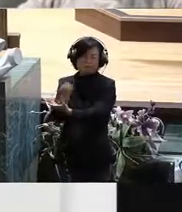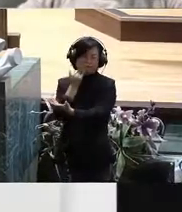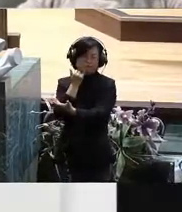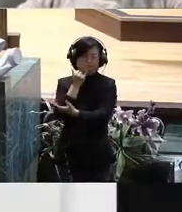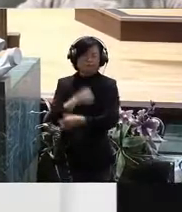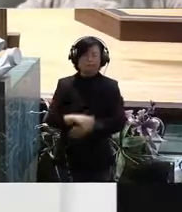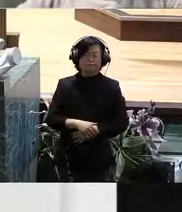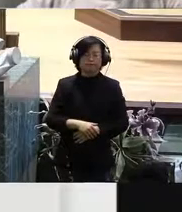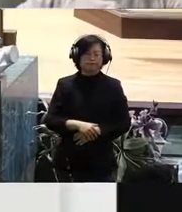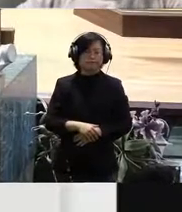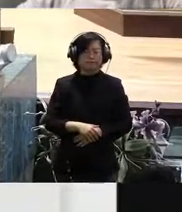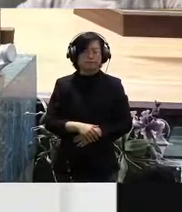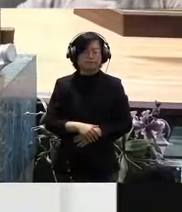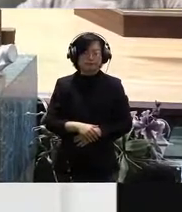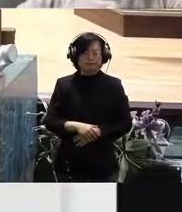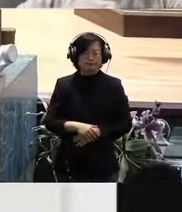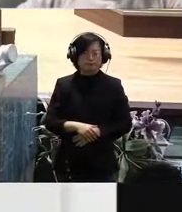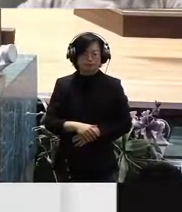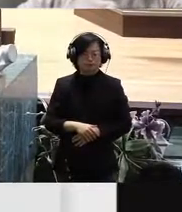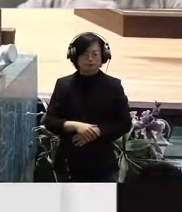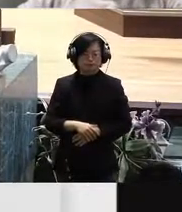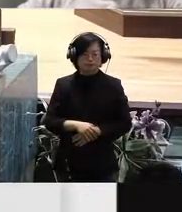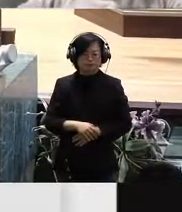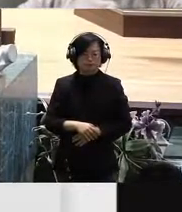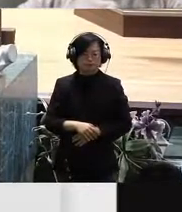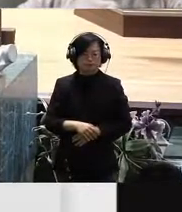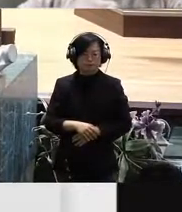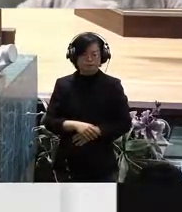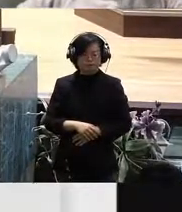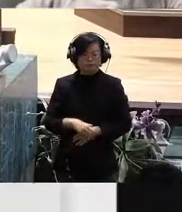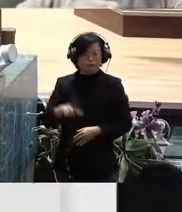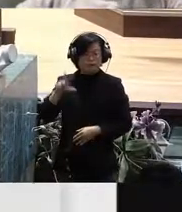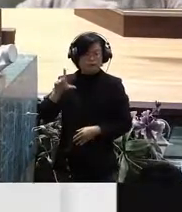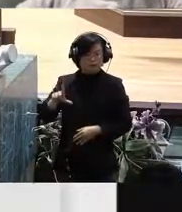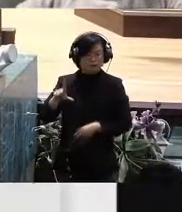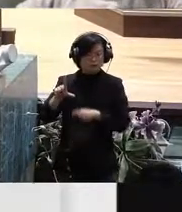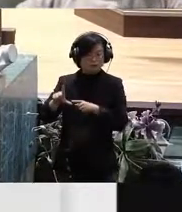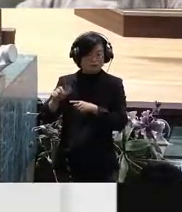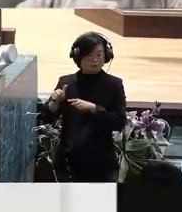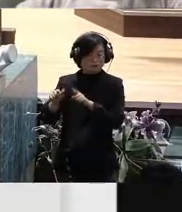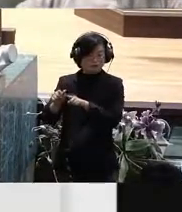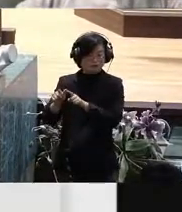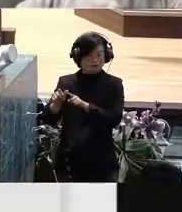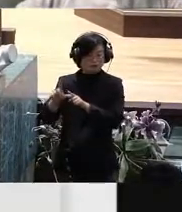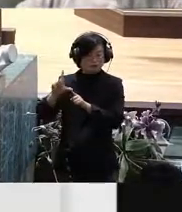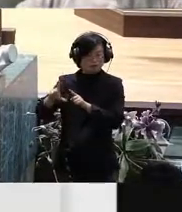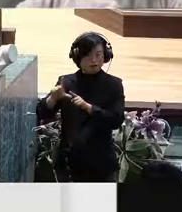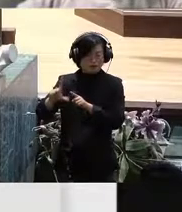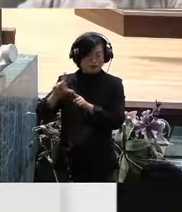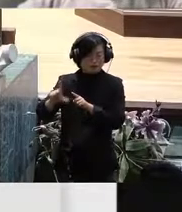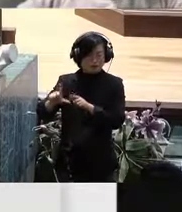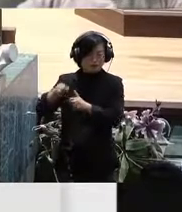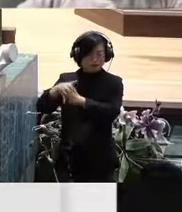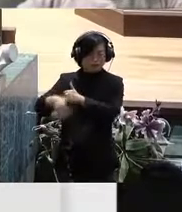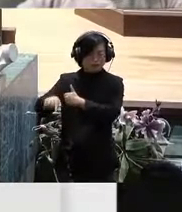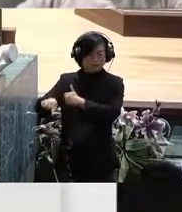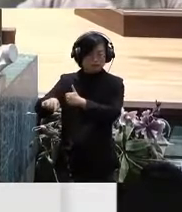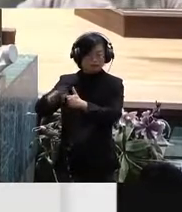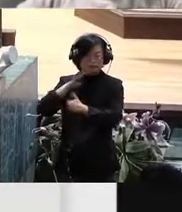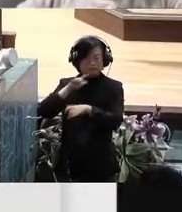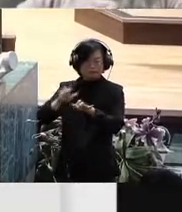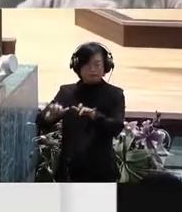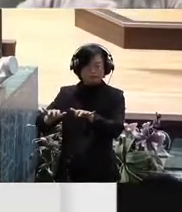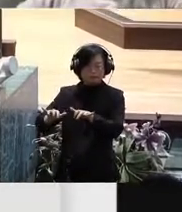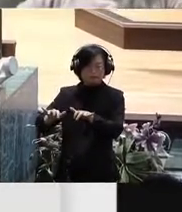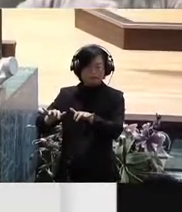is basically a scorecard which has been plotted on an interactive map that displays information about